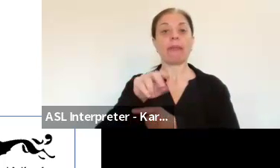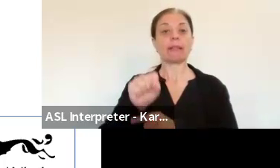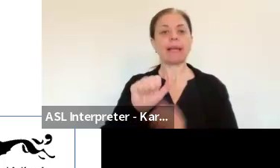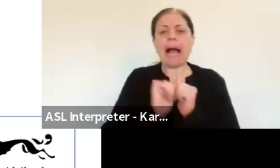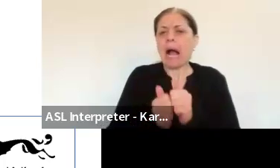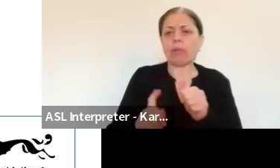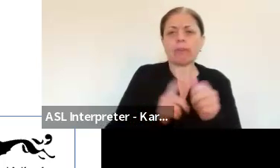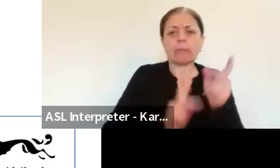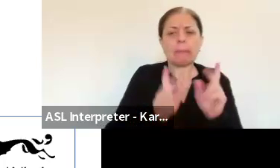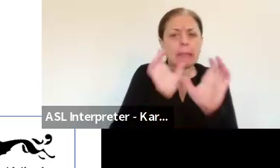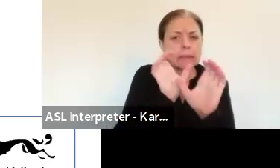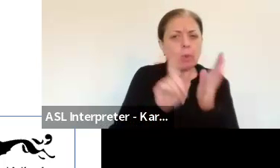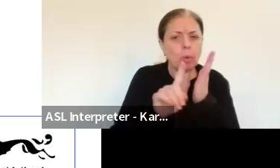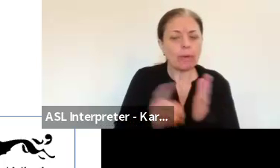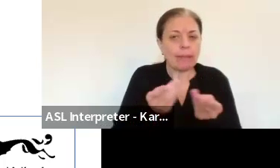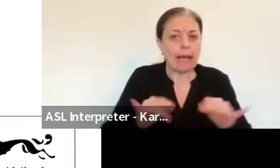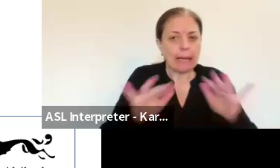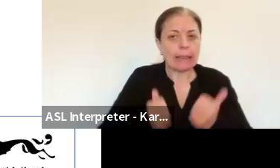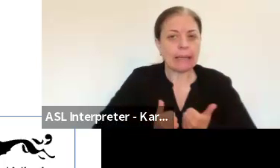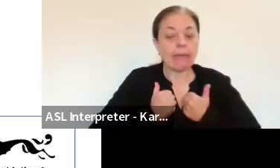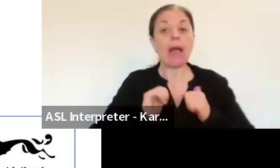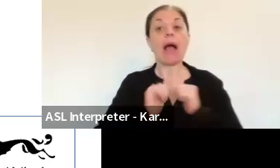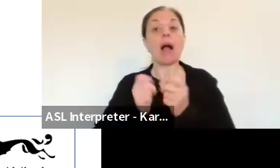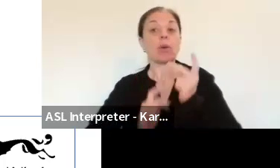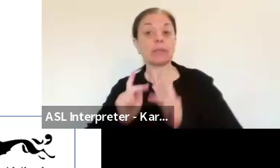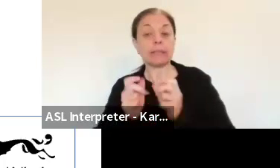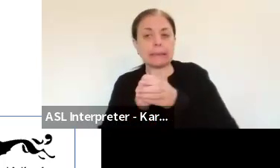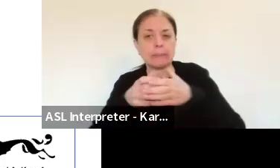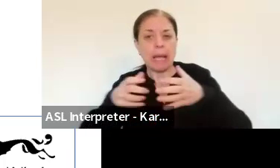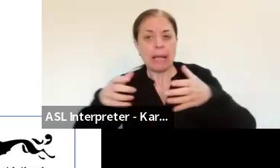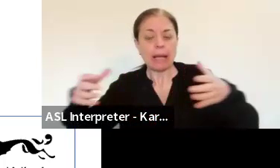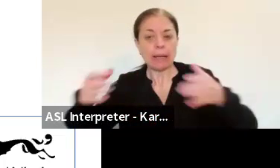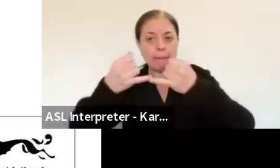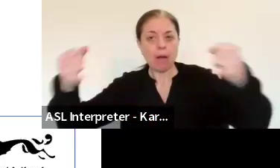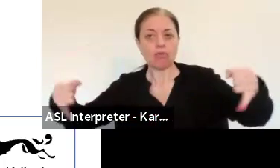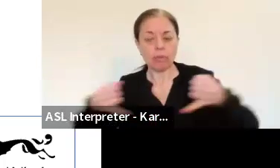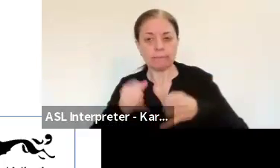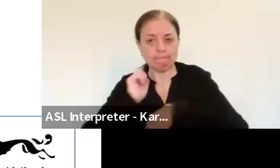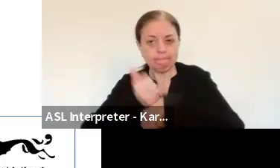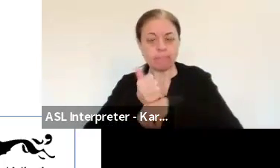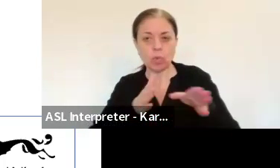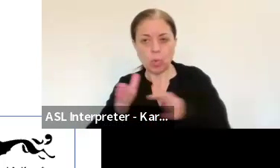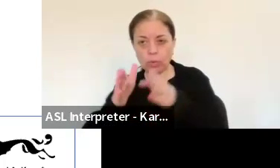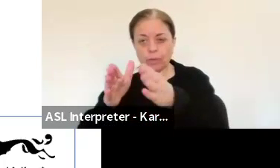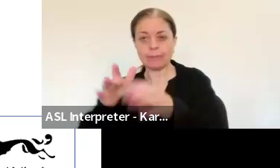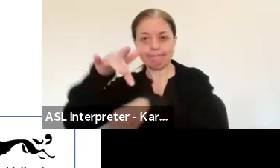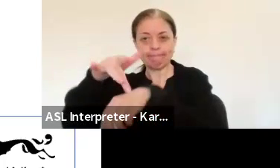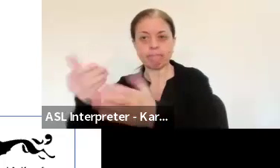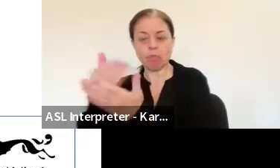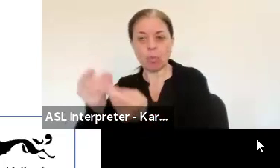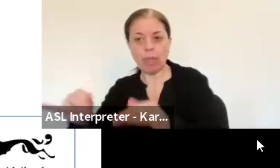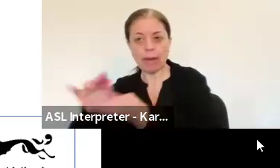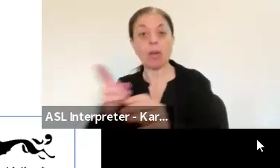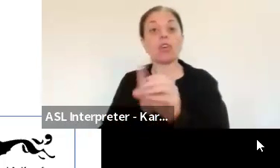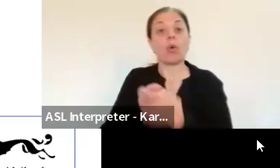people explore the land they lived on? How did civilizations expand their boundaries and chart courses into new lands? Join